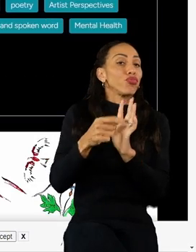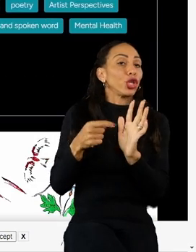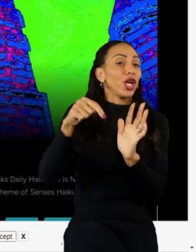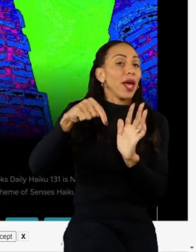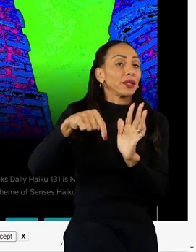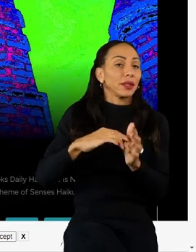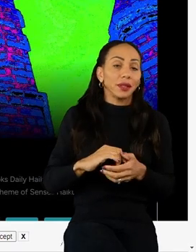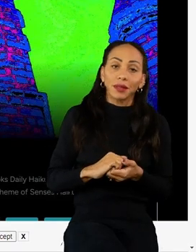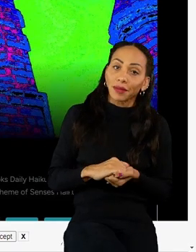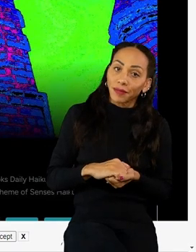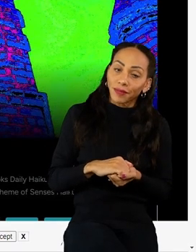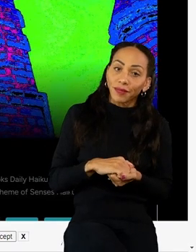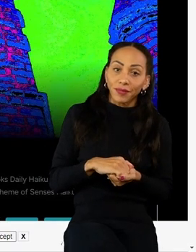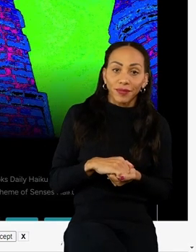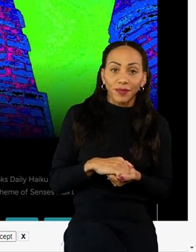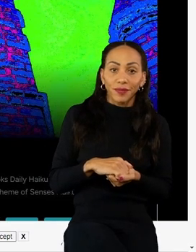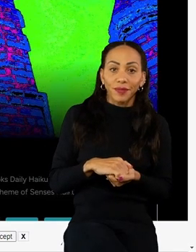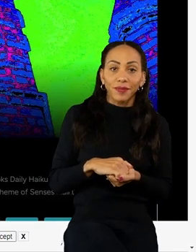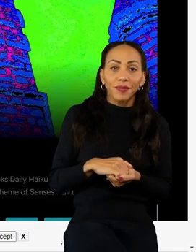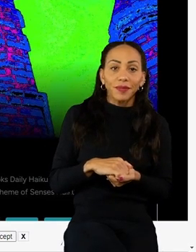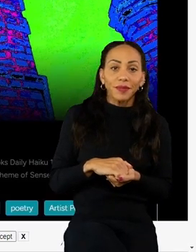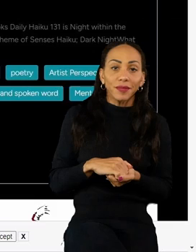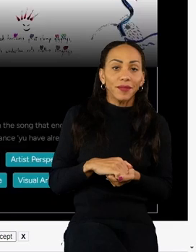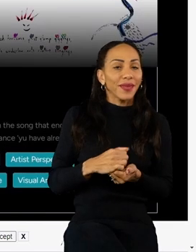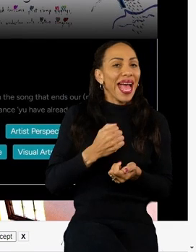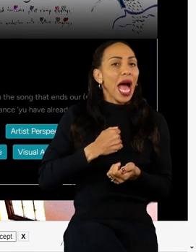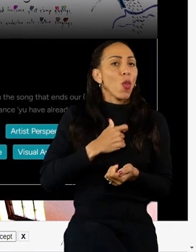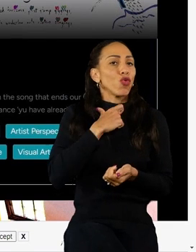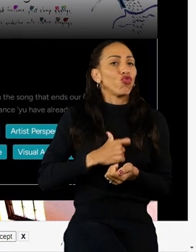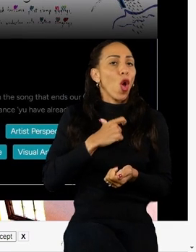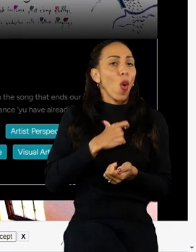So just within this project, I just wanted to reiterate